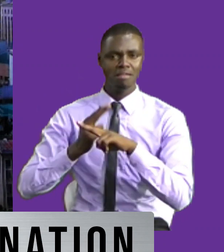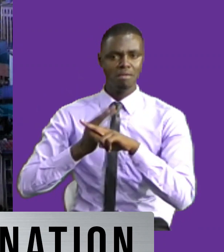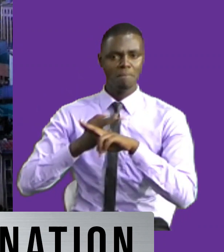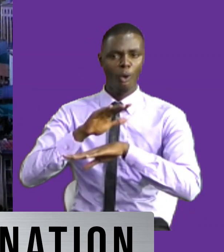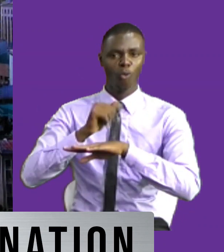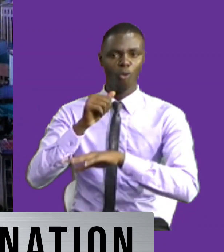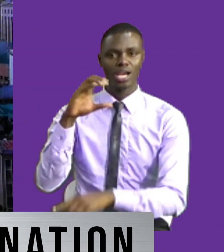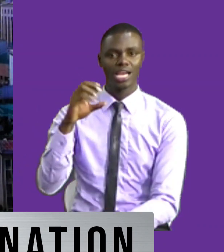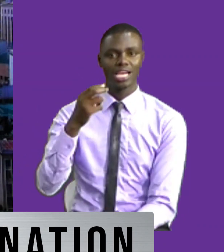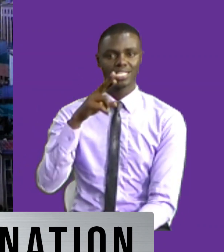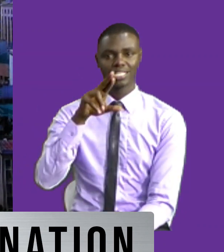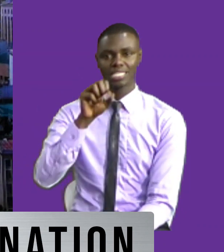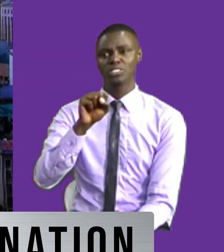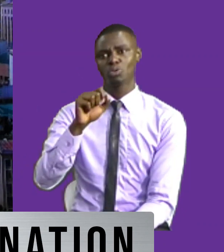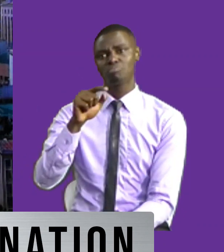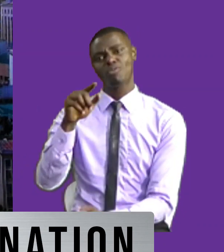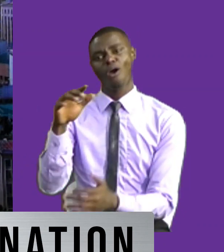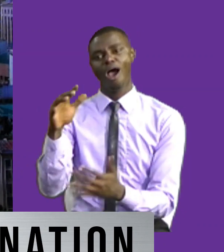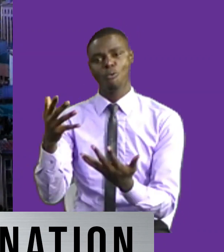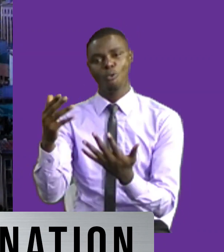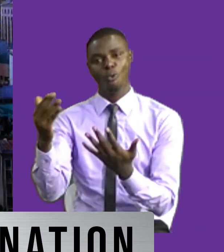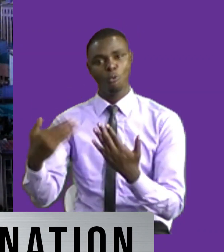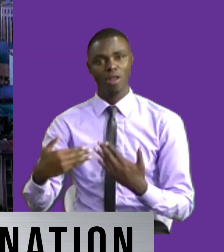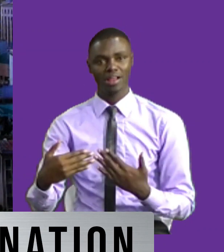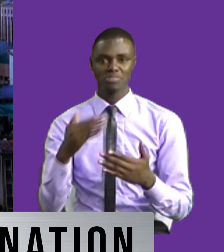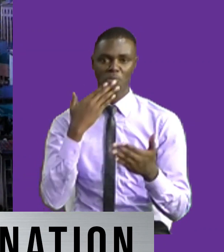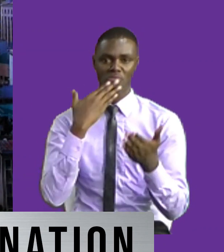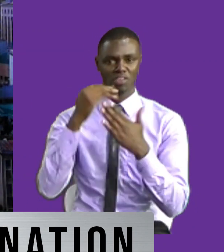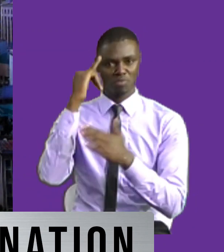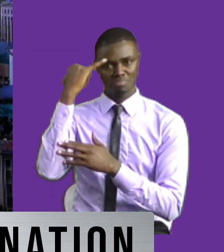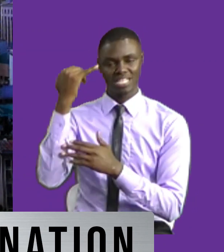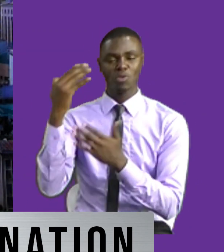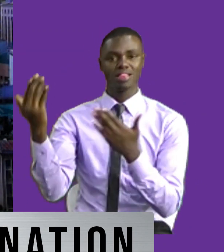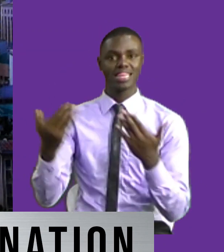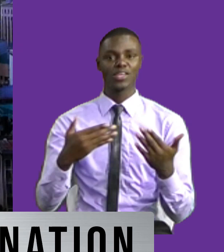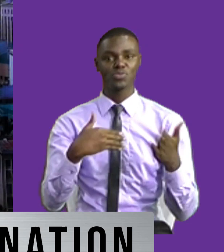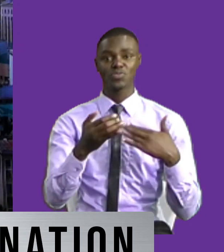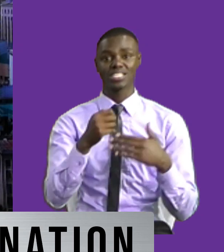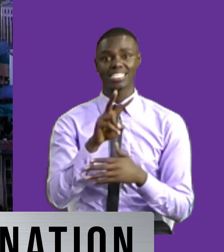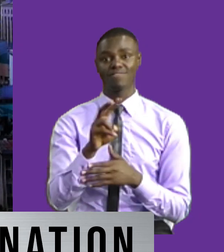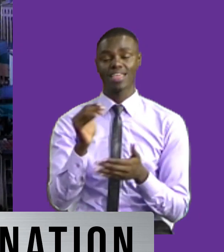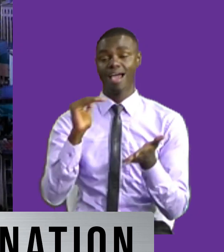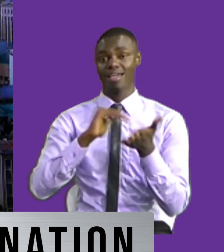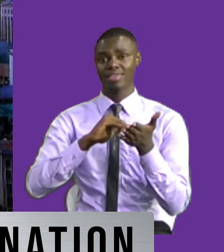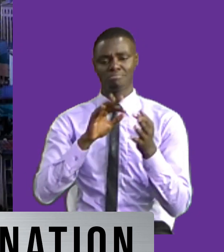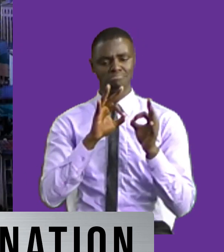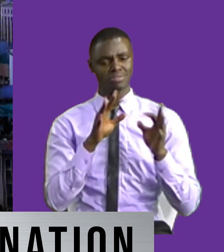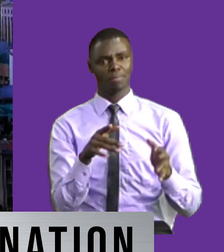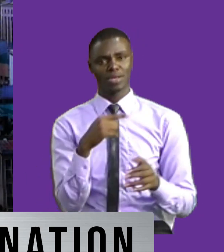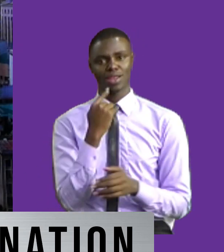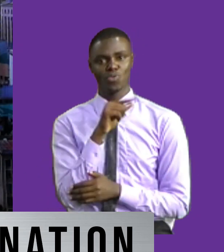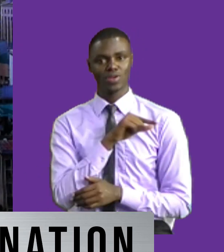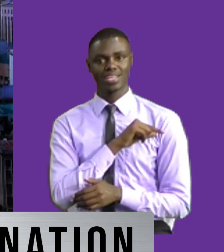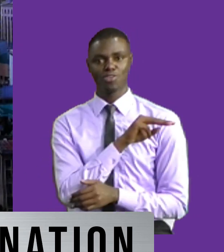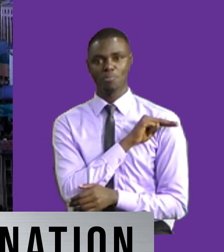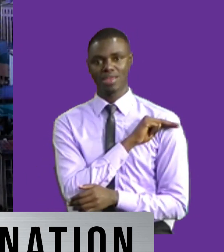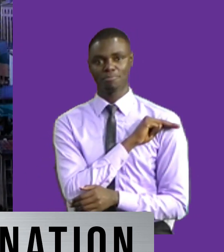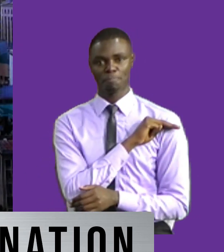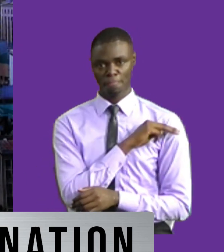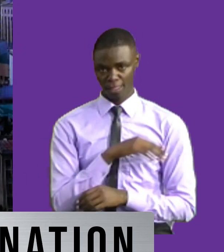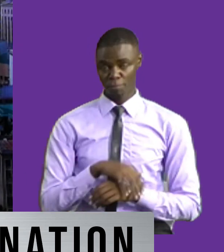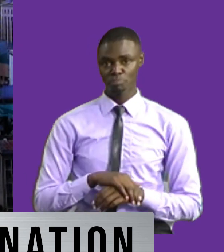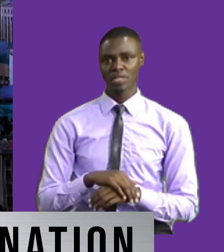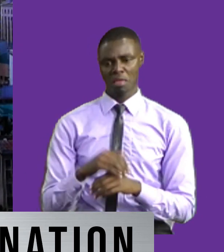you? Very well, yes. Very well, Jonah. Karibu Science TV tena. Our sign language interpreter is Gideon